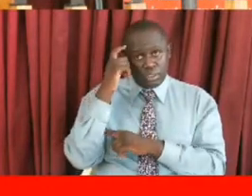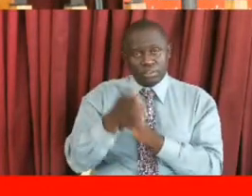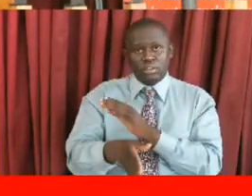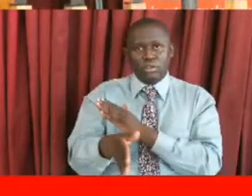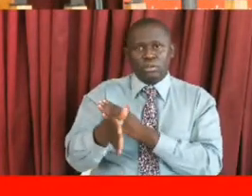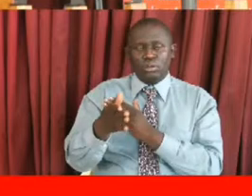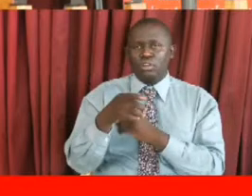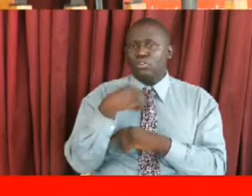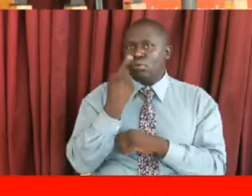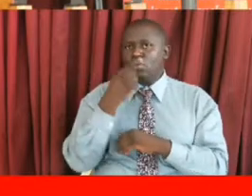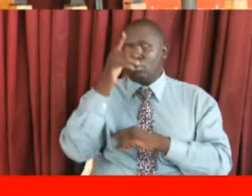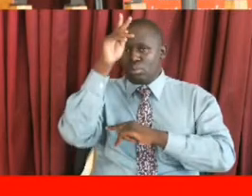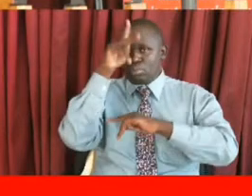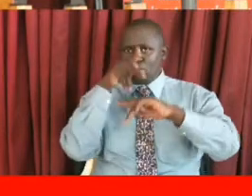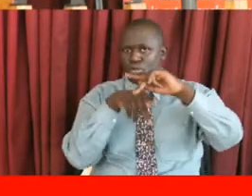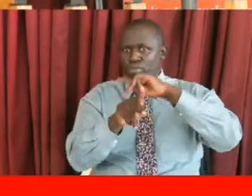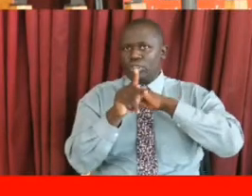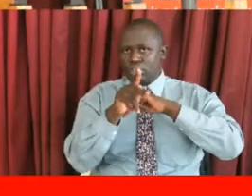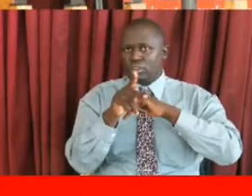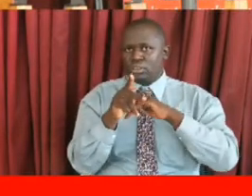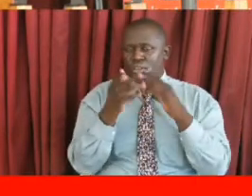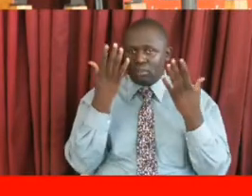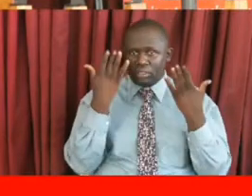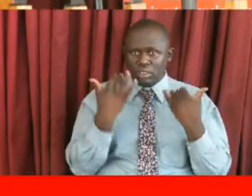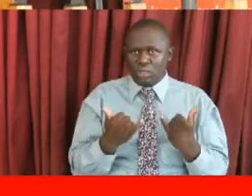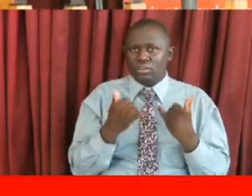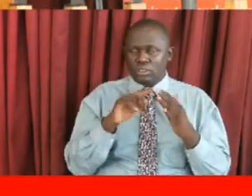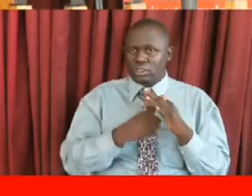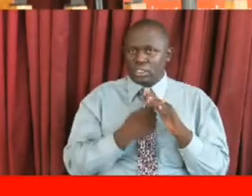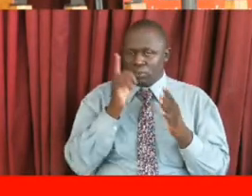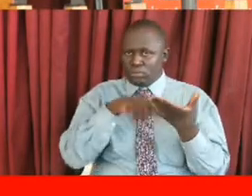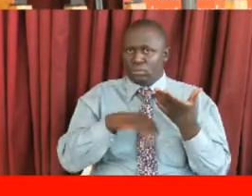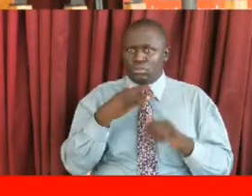was starting to feel bad about what have I just